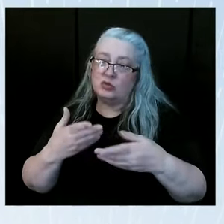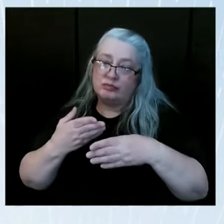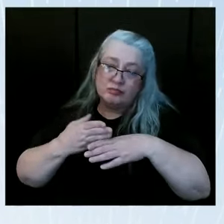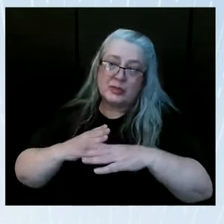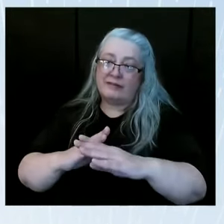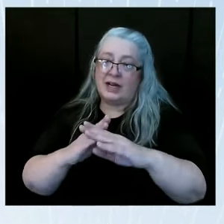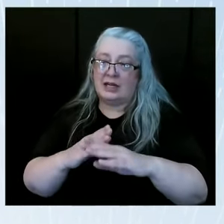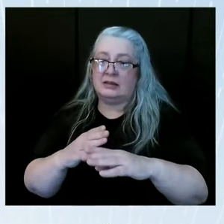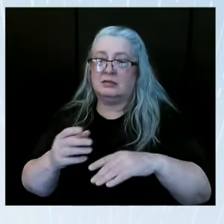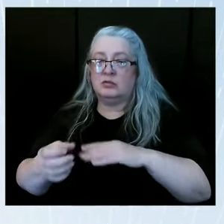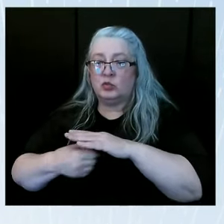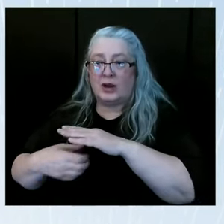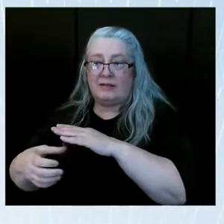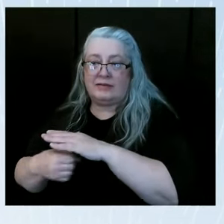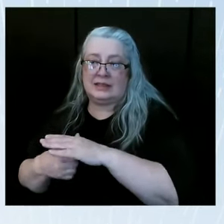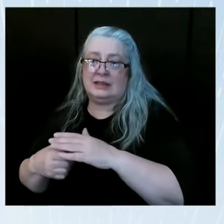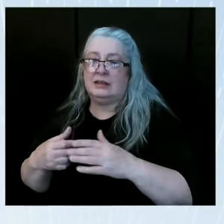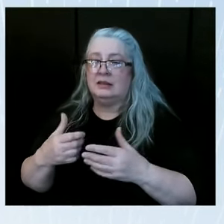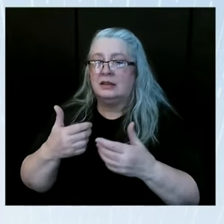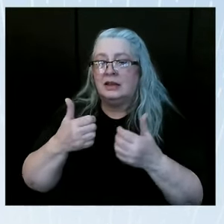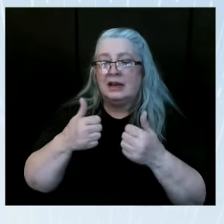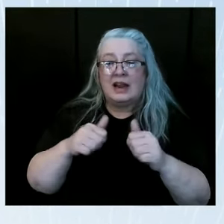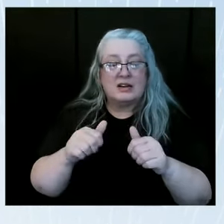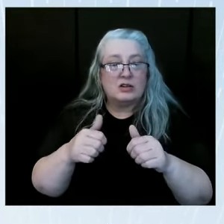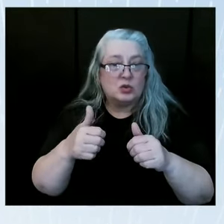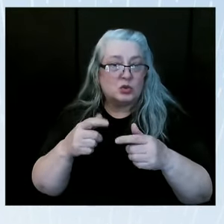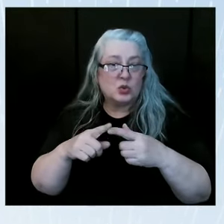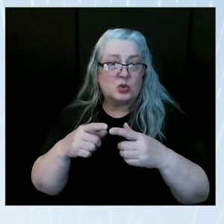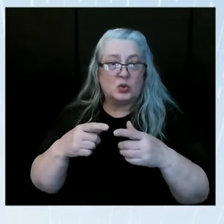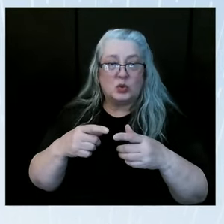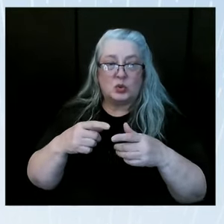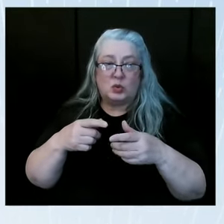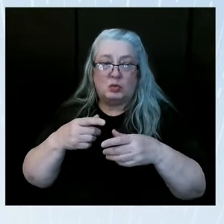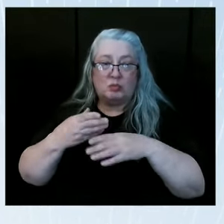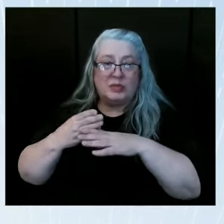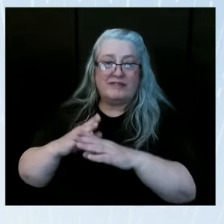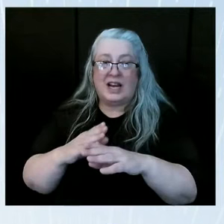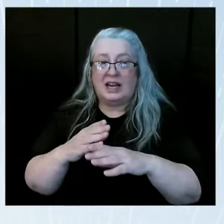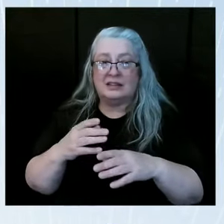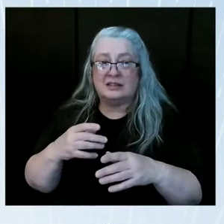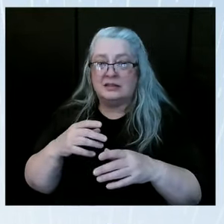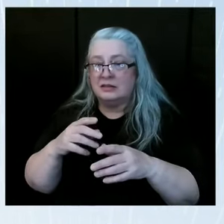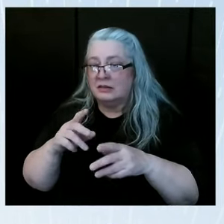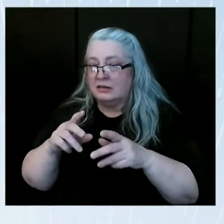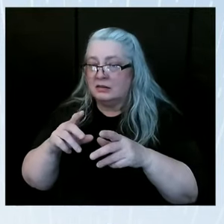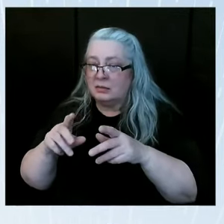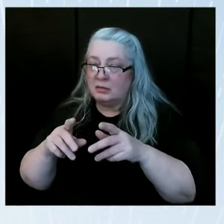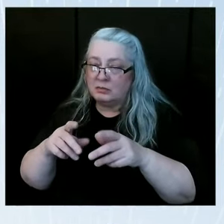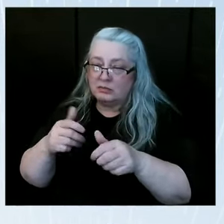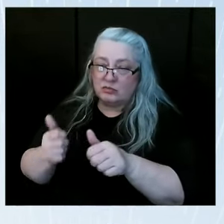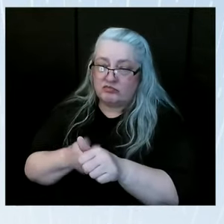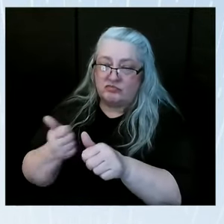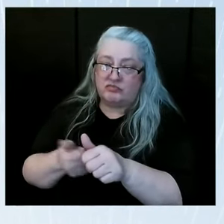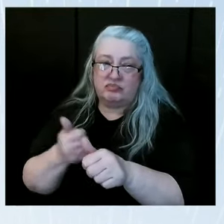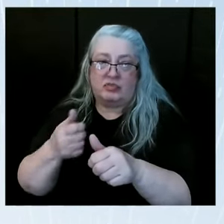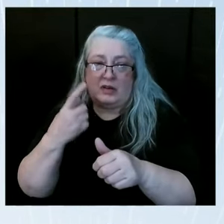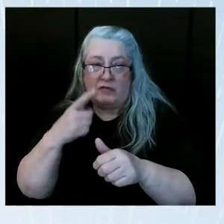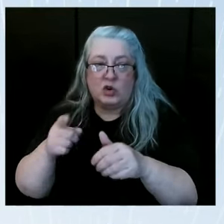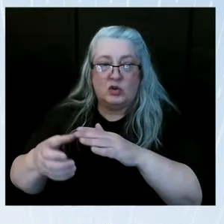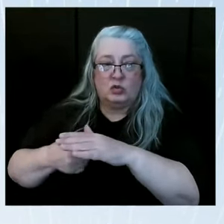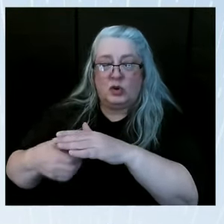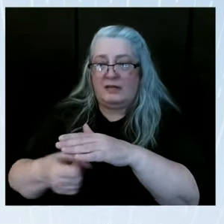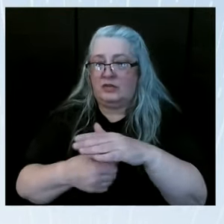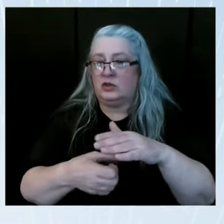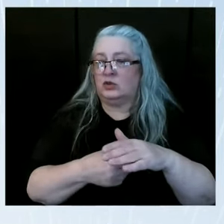This past year, we invested $36 million to counter trafficking in 30 countries. And just illustratively,